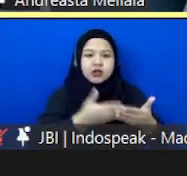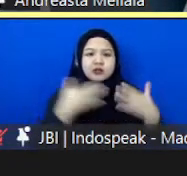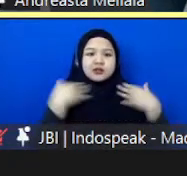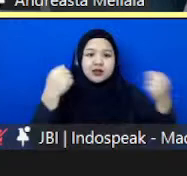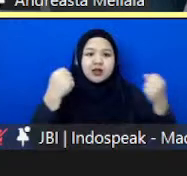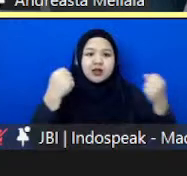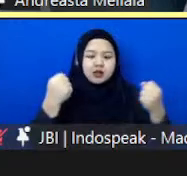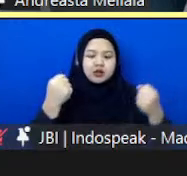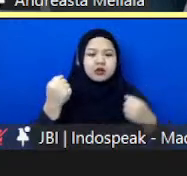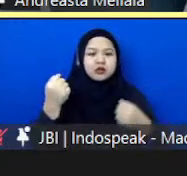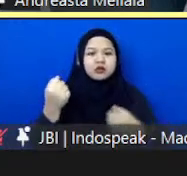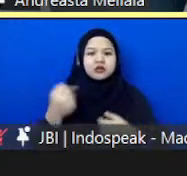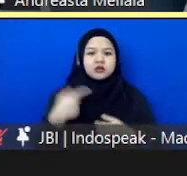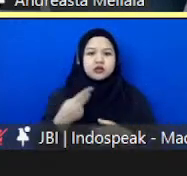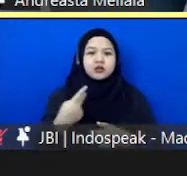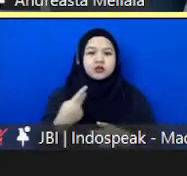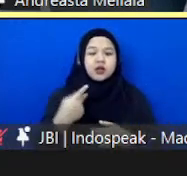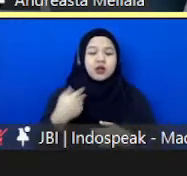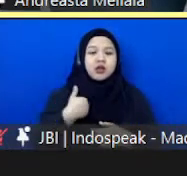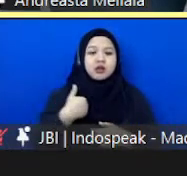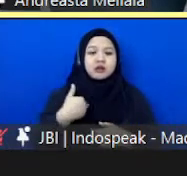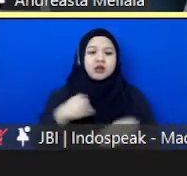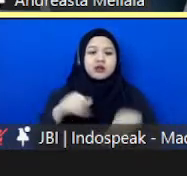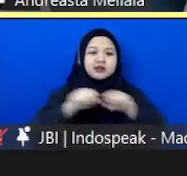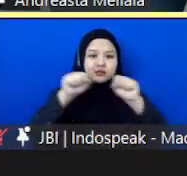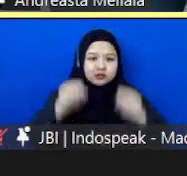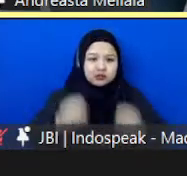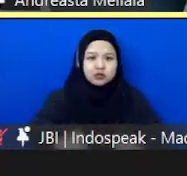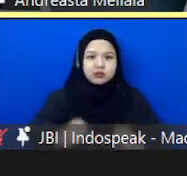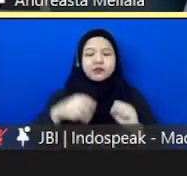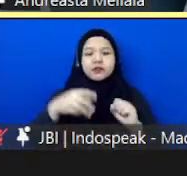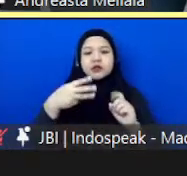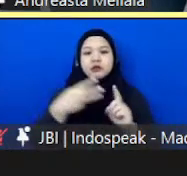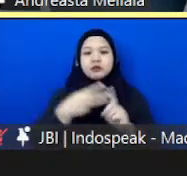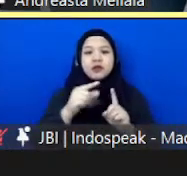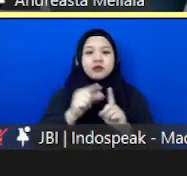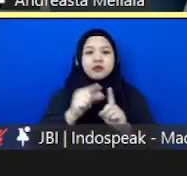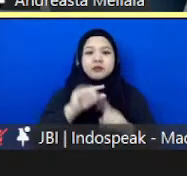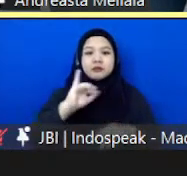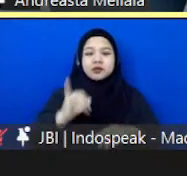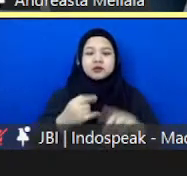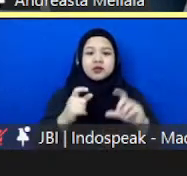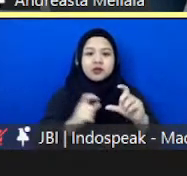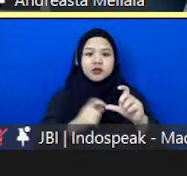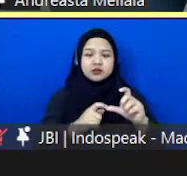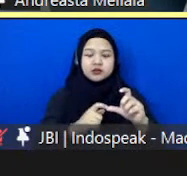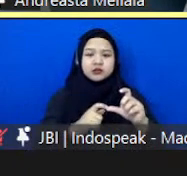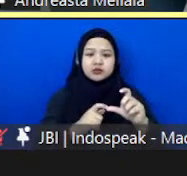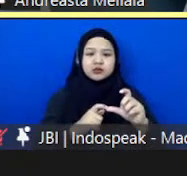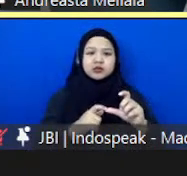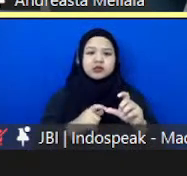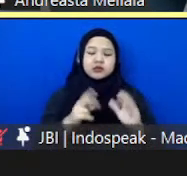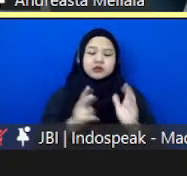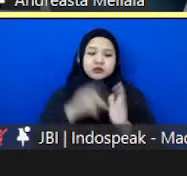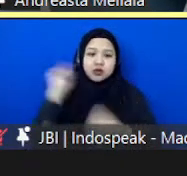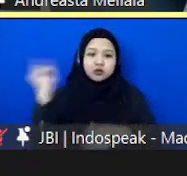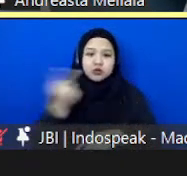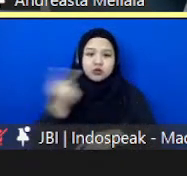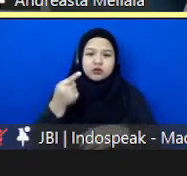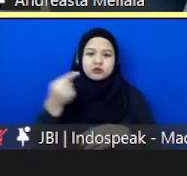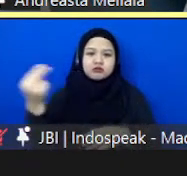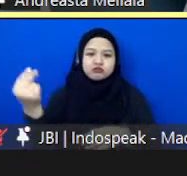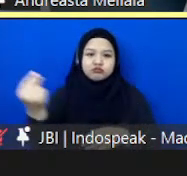Indonesia called BPJS. And this payer, this national payer, they have